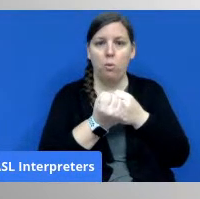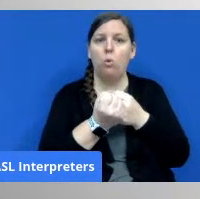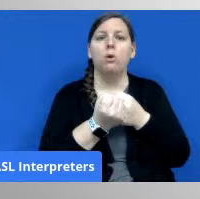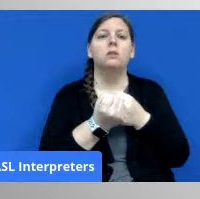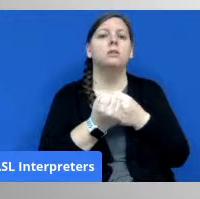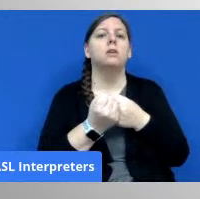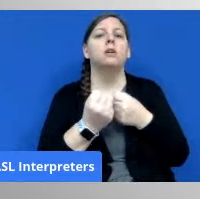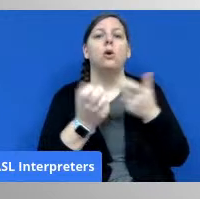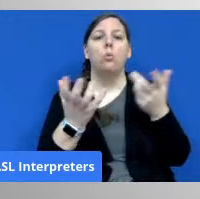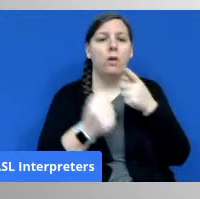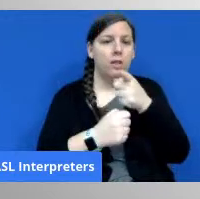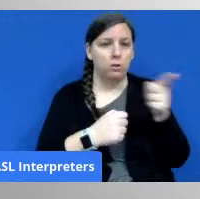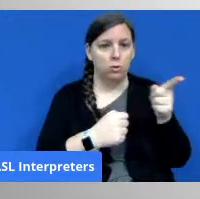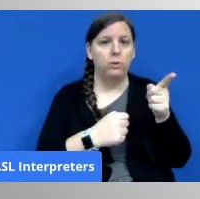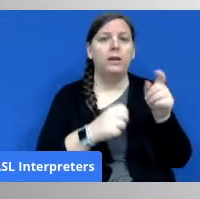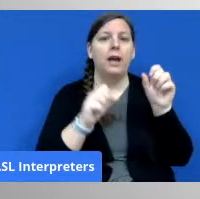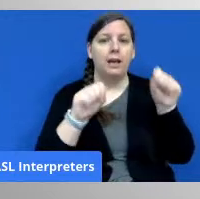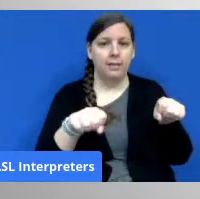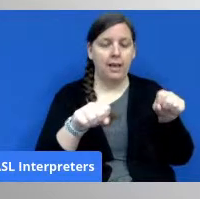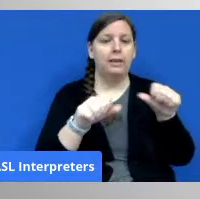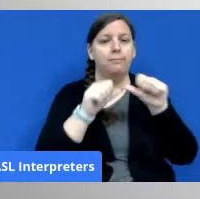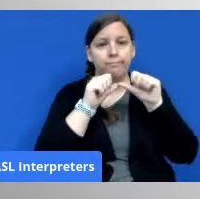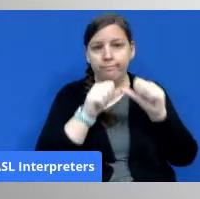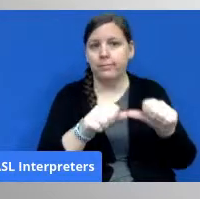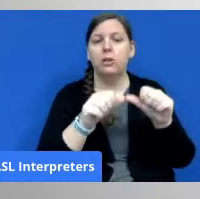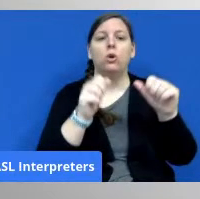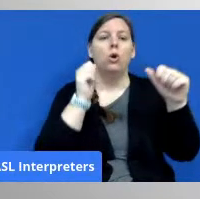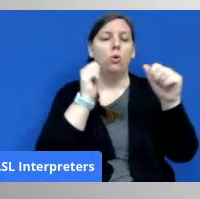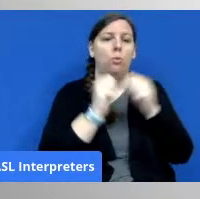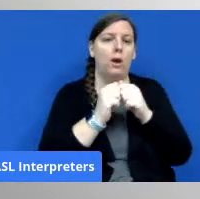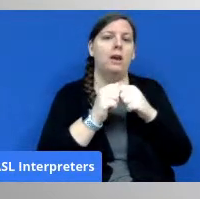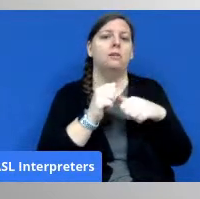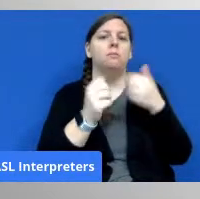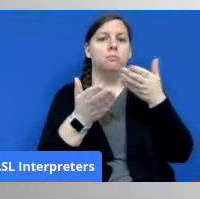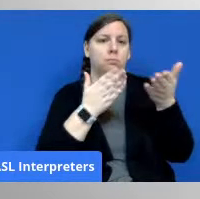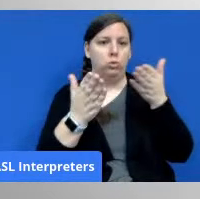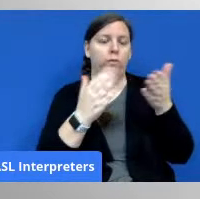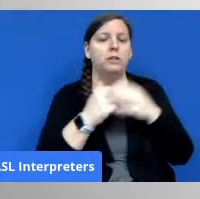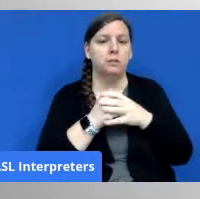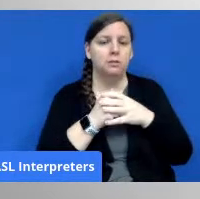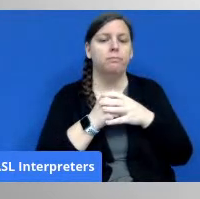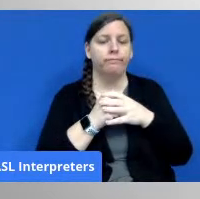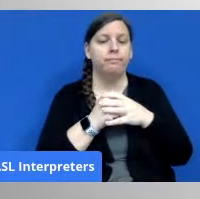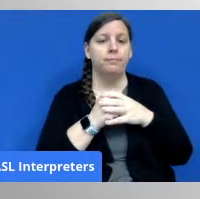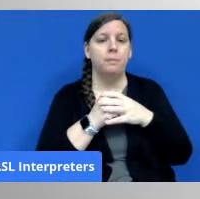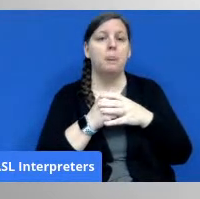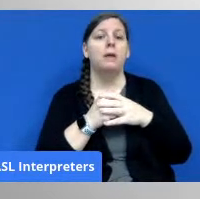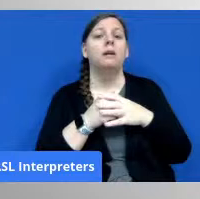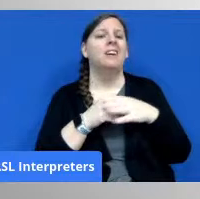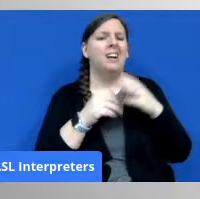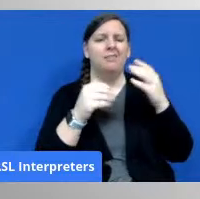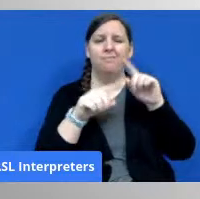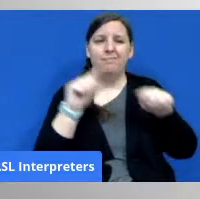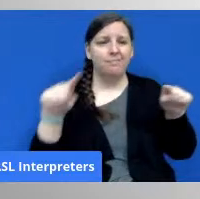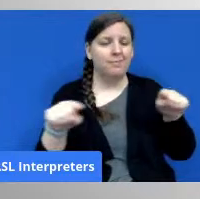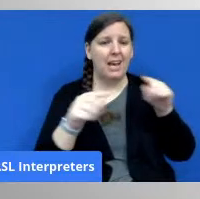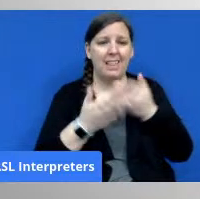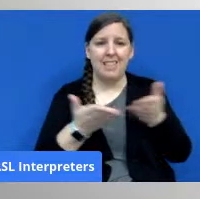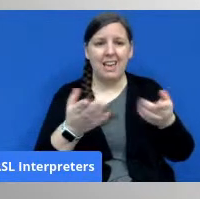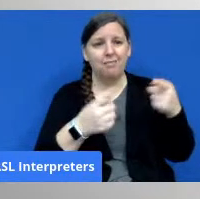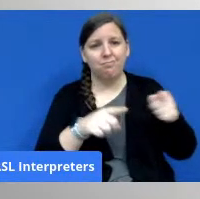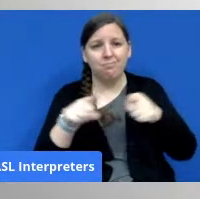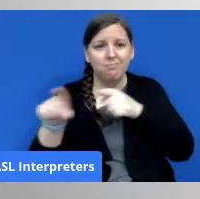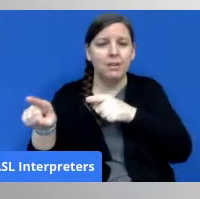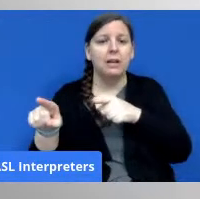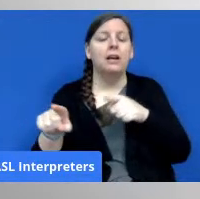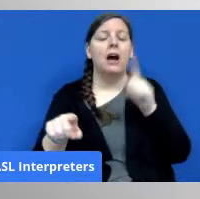update at some time. We have many, many other things going on. I will just mention Project Focus, which is also a long-term